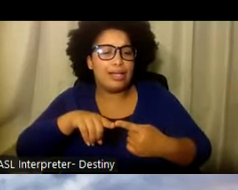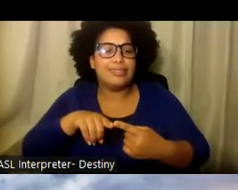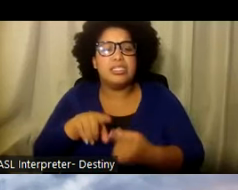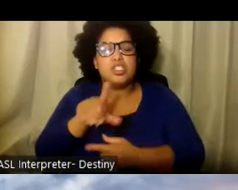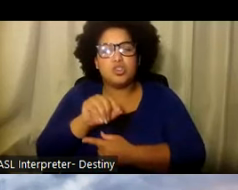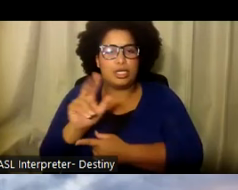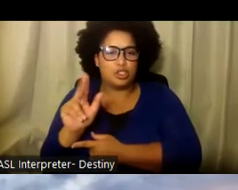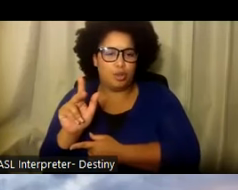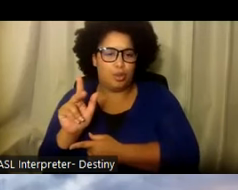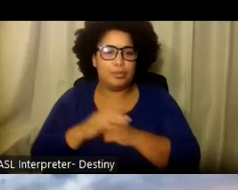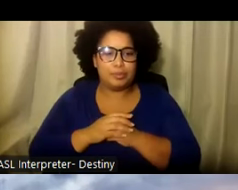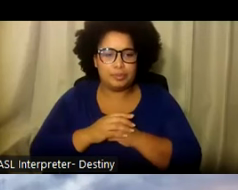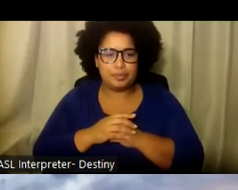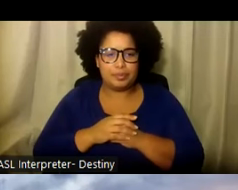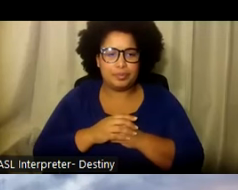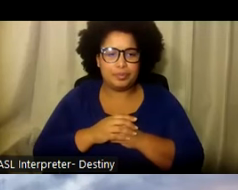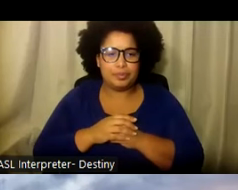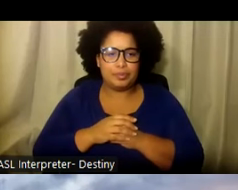2023. Next slide, please.